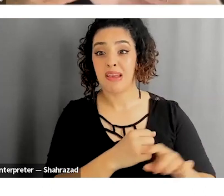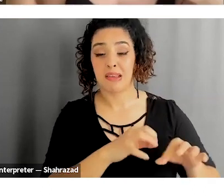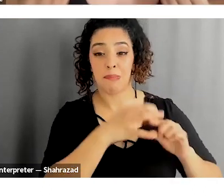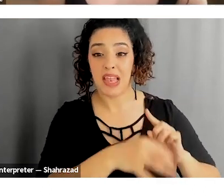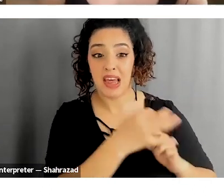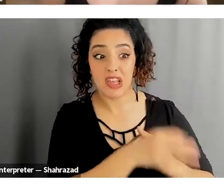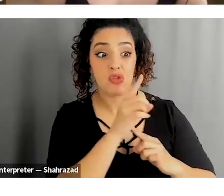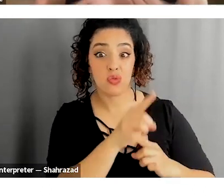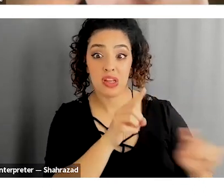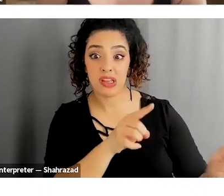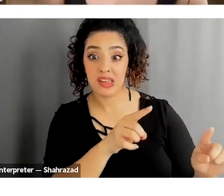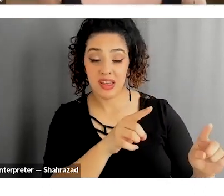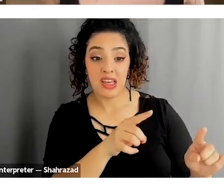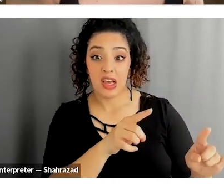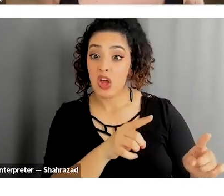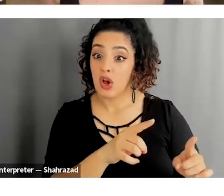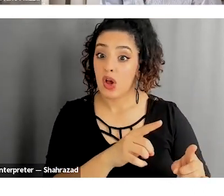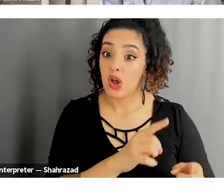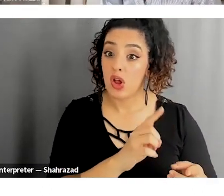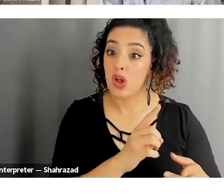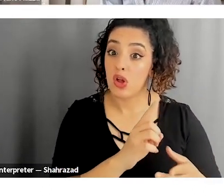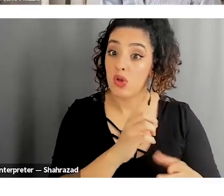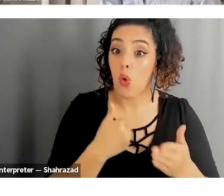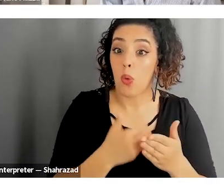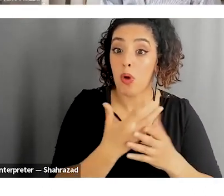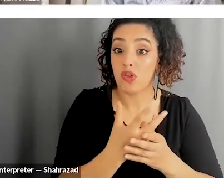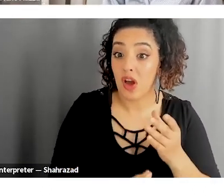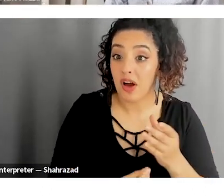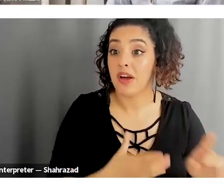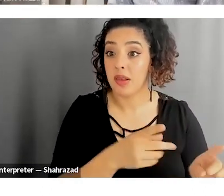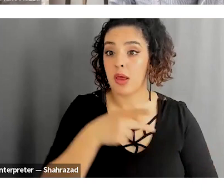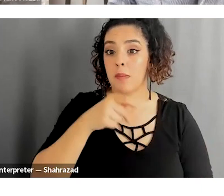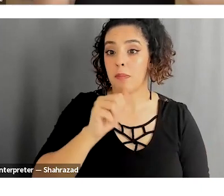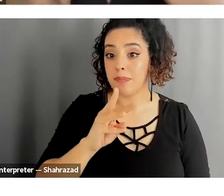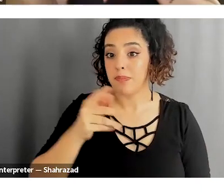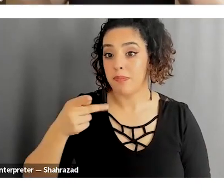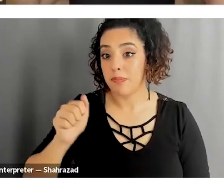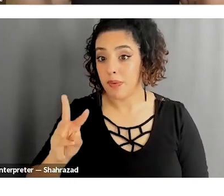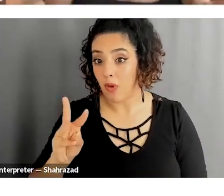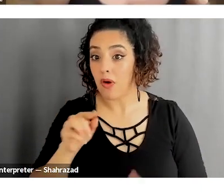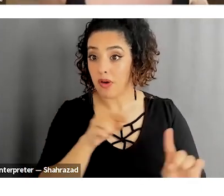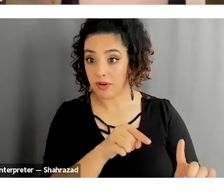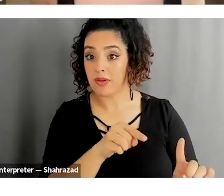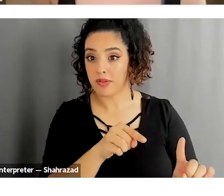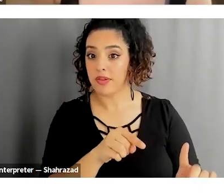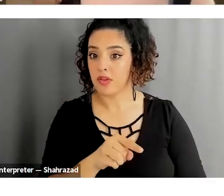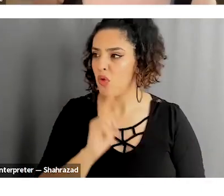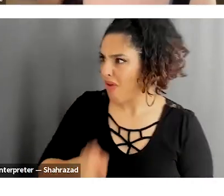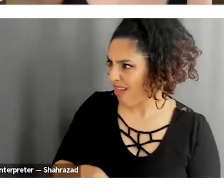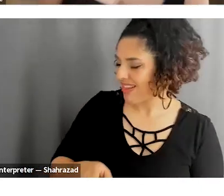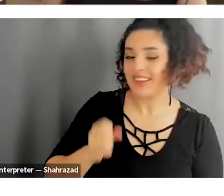an indigenous fruit from here that tastes like a tropical. Really? Yes, Pawpaw. P-A-W. I don't know how to pronounce